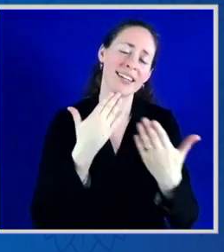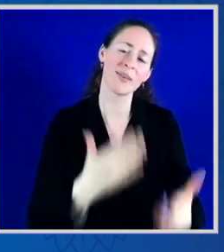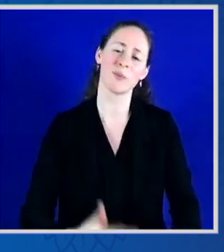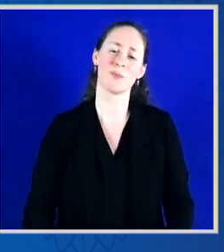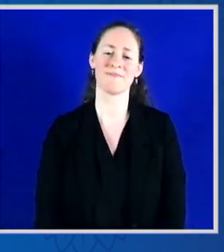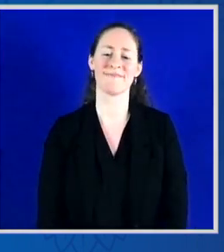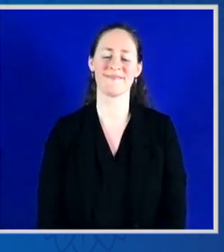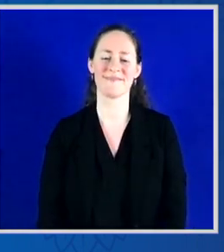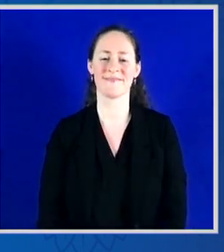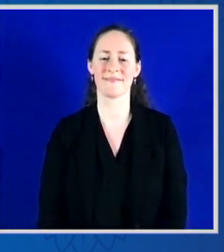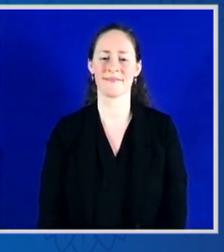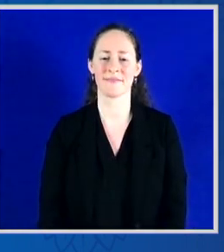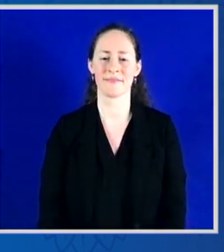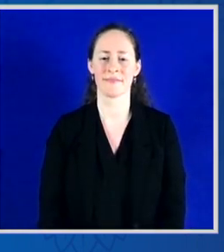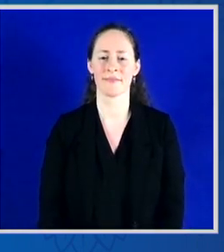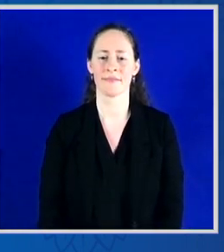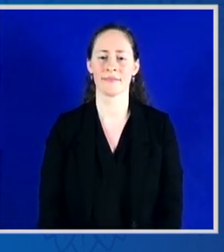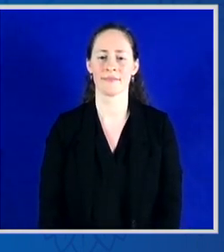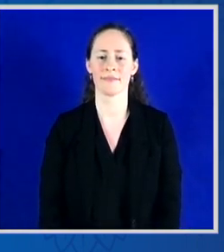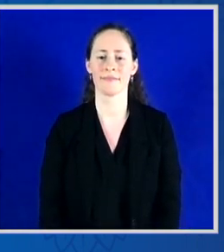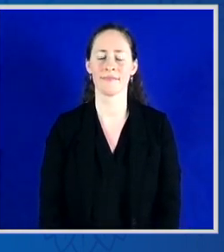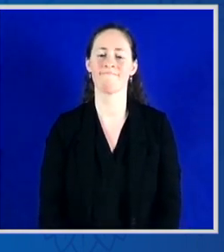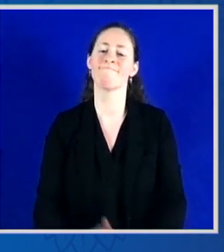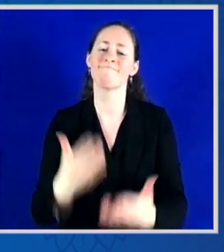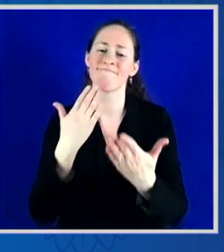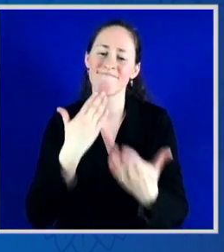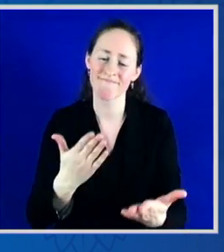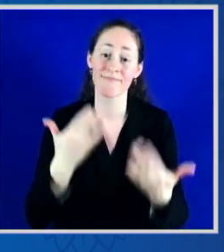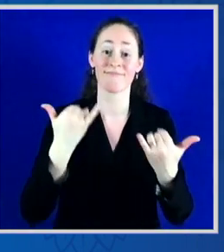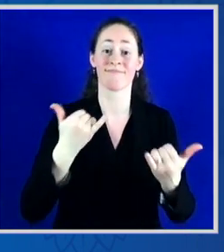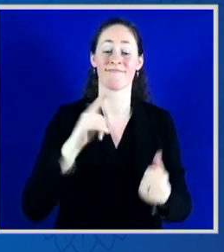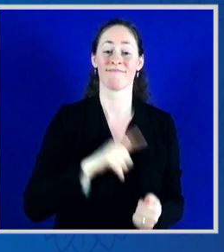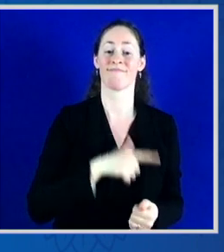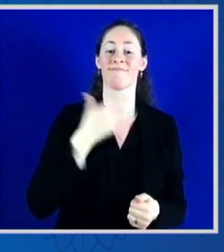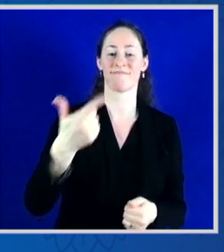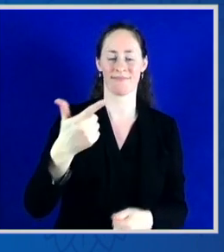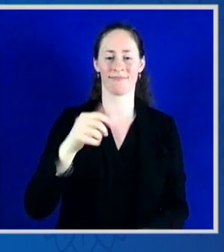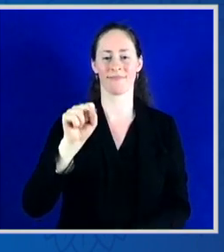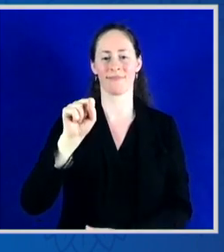Thank you, Tatiana. We'll turn it over now to Stella.